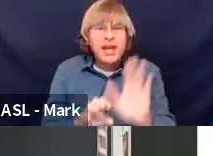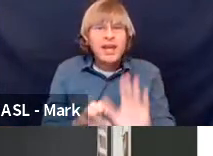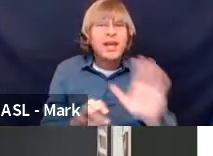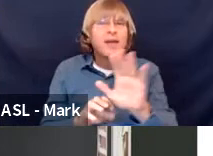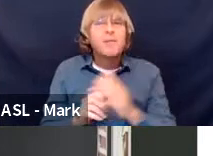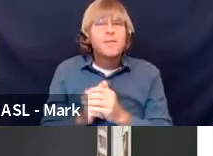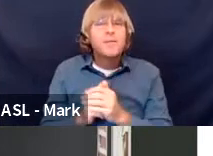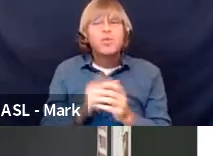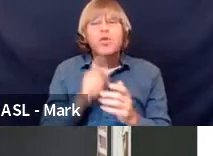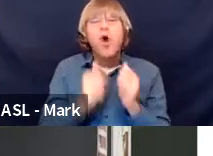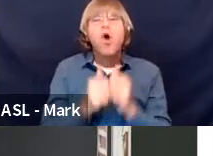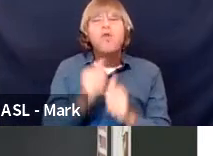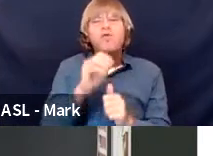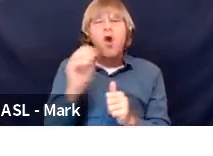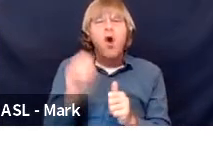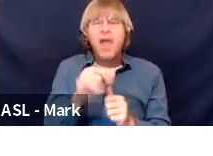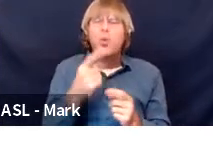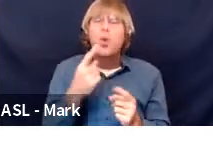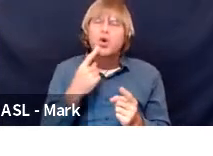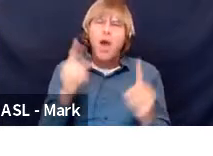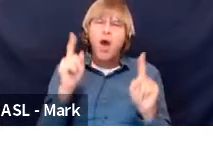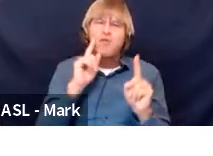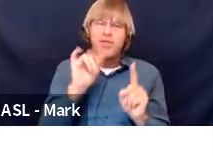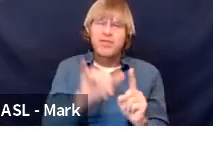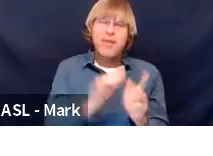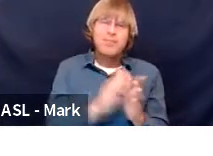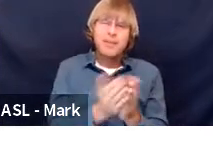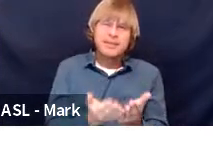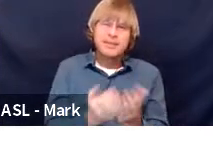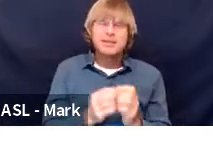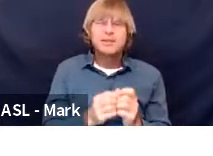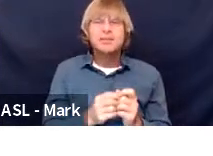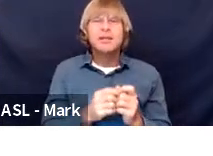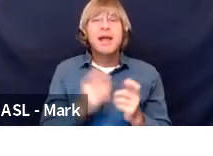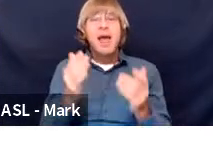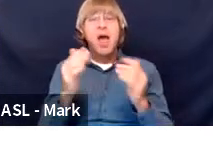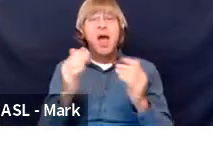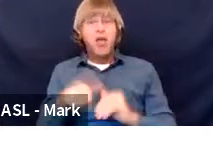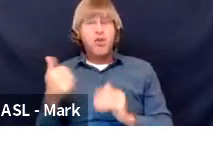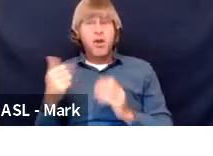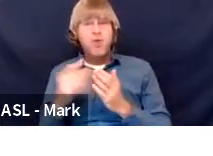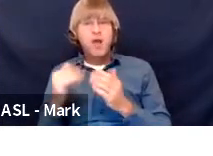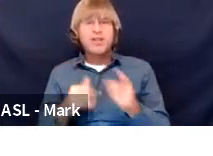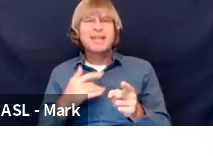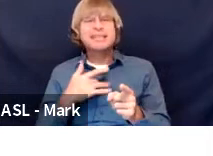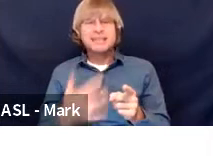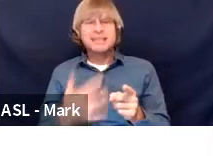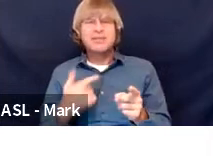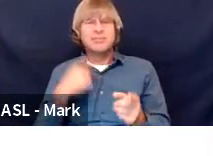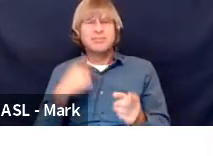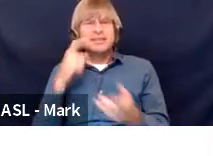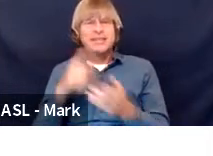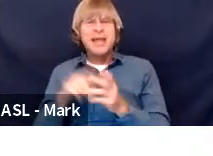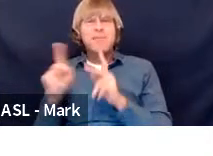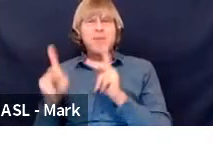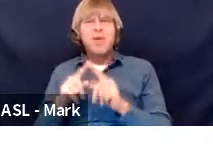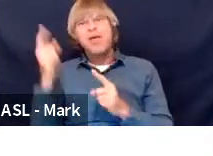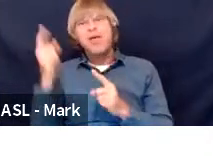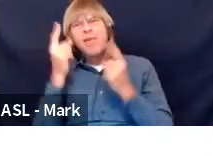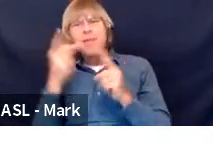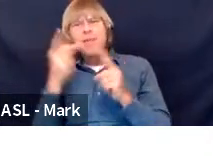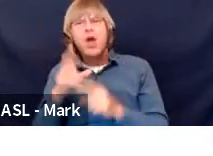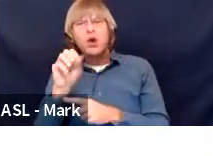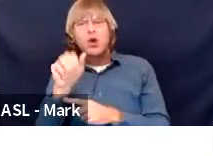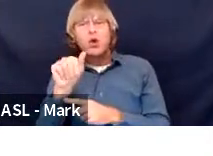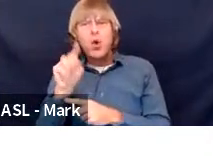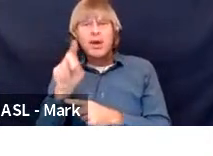So overall, this worked really well for this piece. This next project, and this is typically where I see people when they think of coated